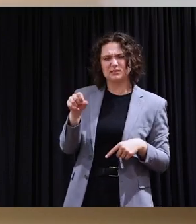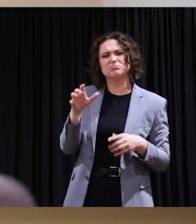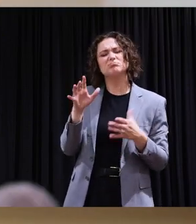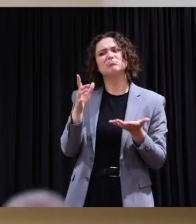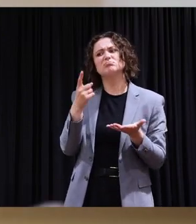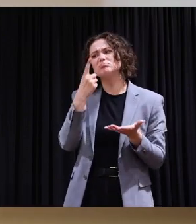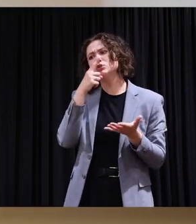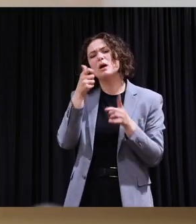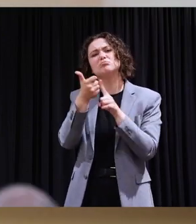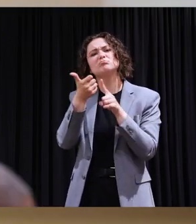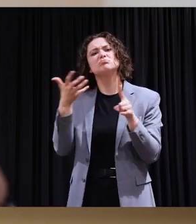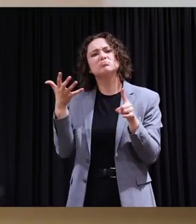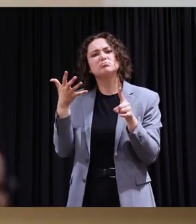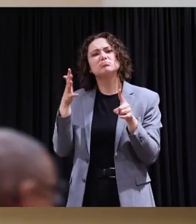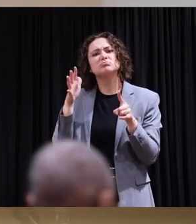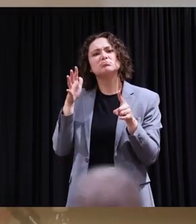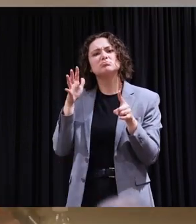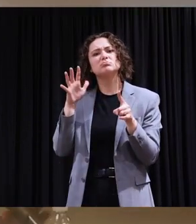has impacted us?